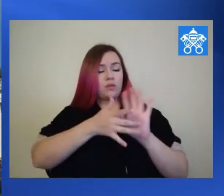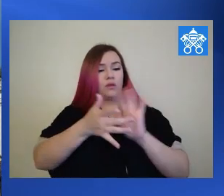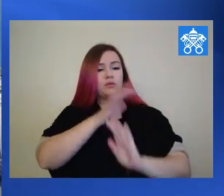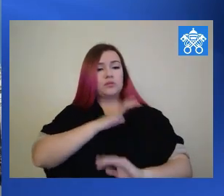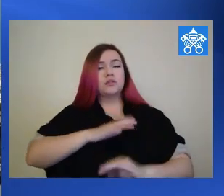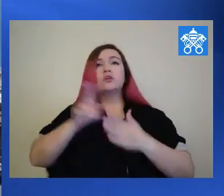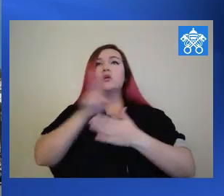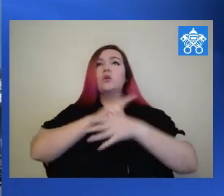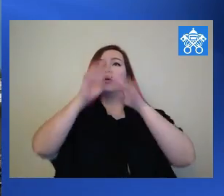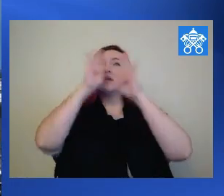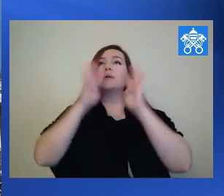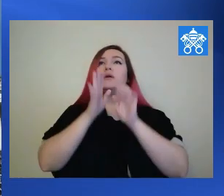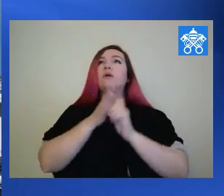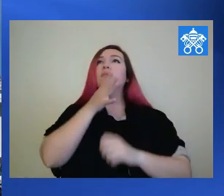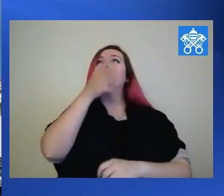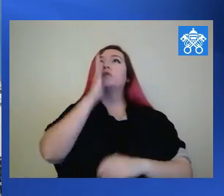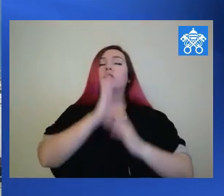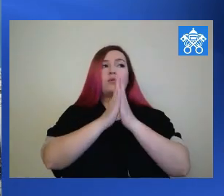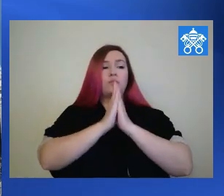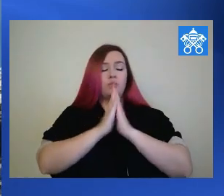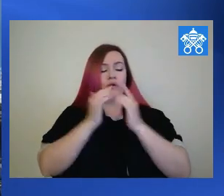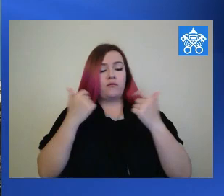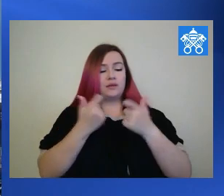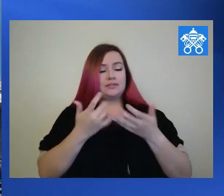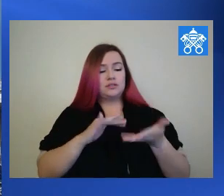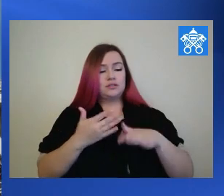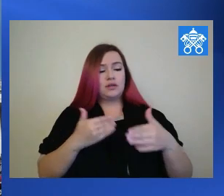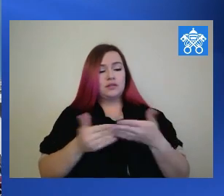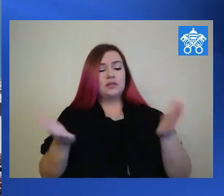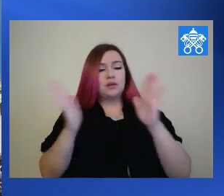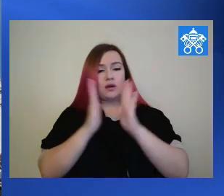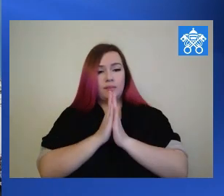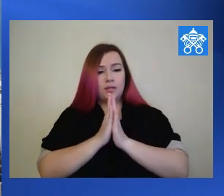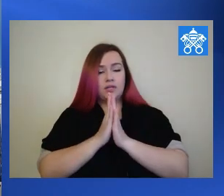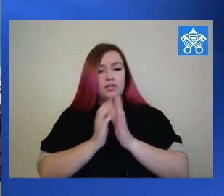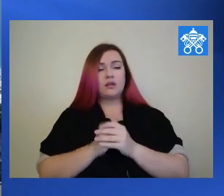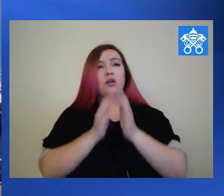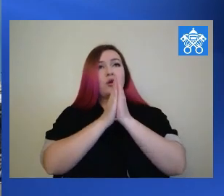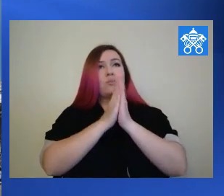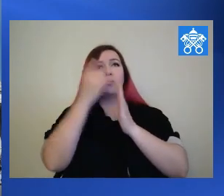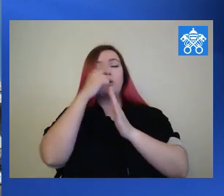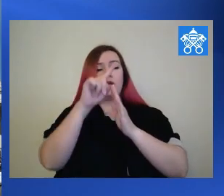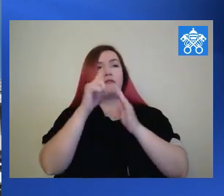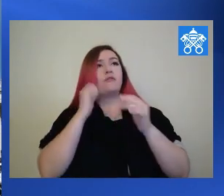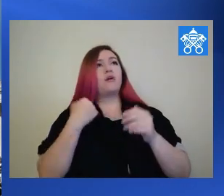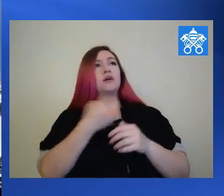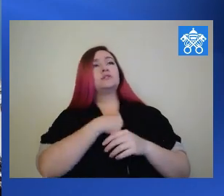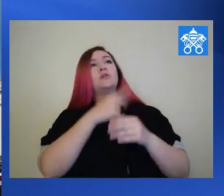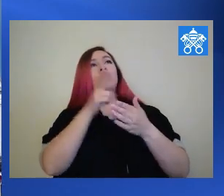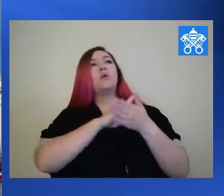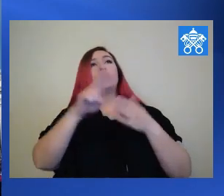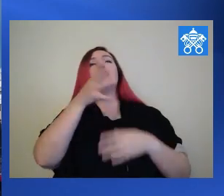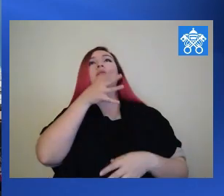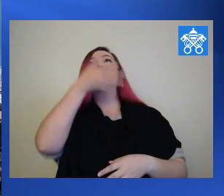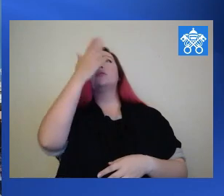nobis peccatoribus, nunc et in hora mortis nostre. Amen. Ora pro nobis, Santa Dei Genitris. Ut